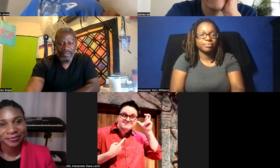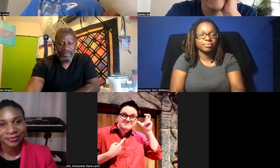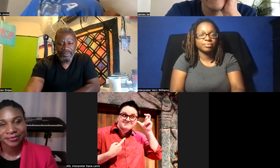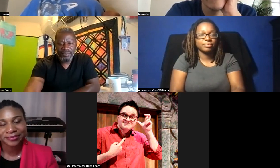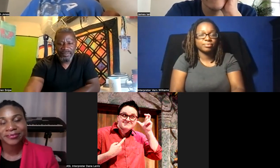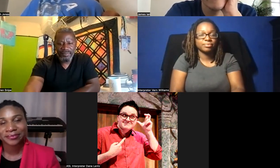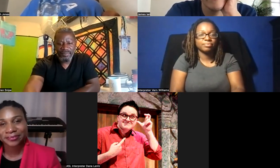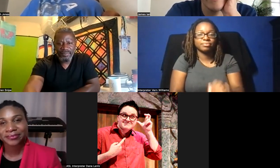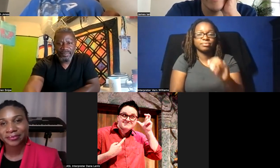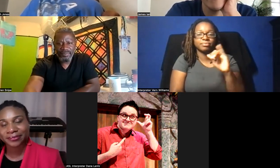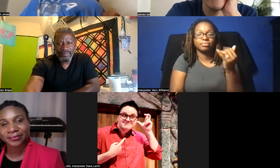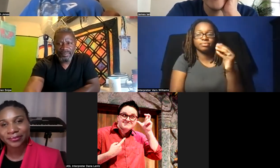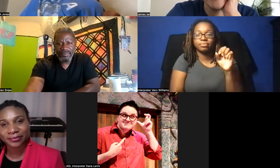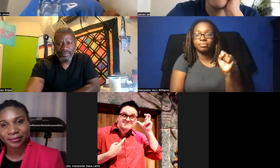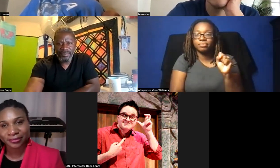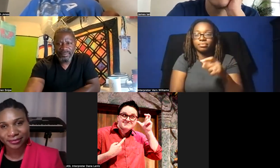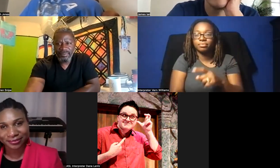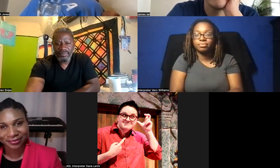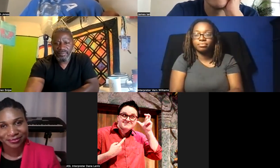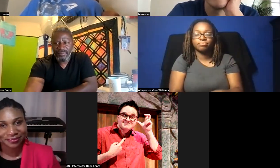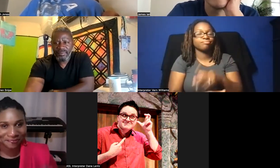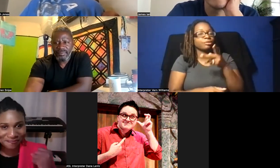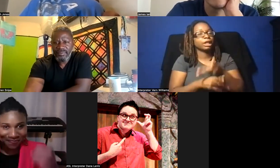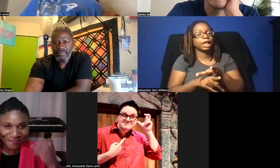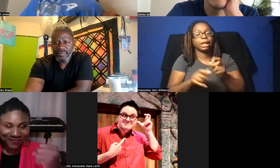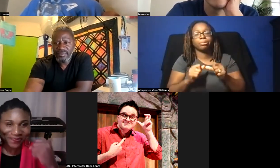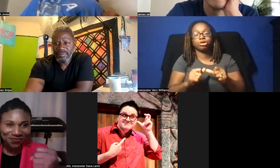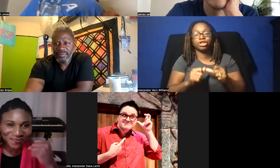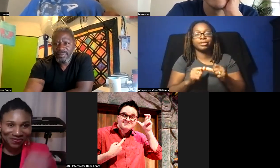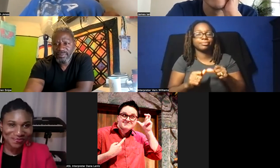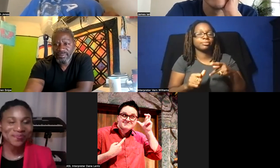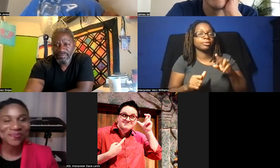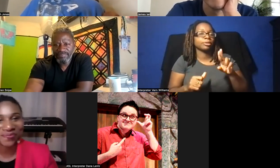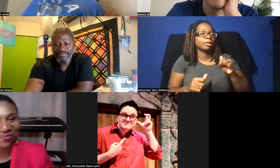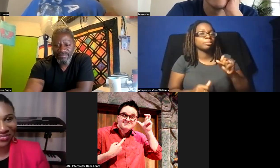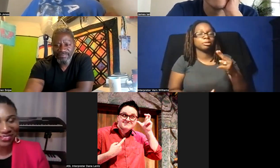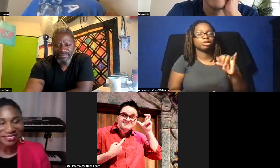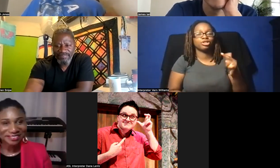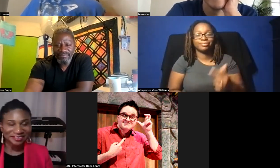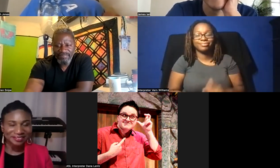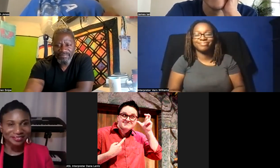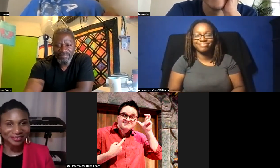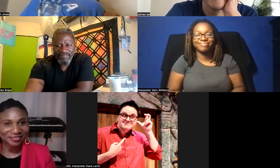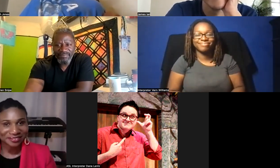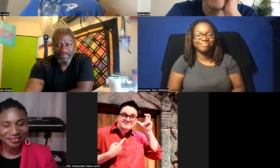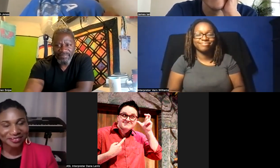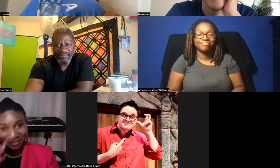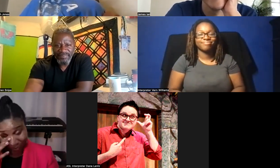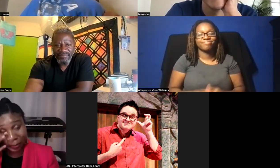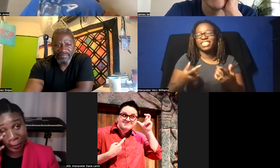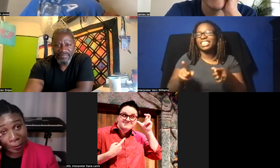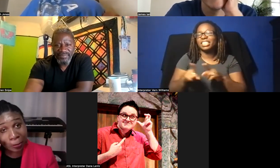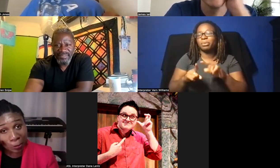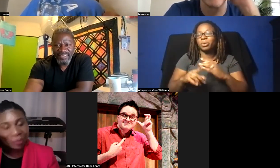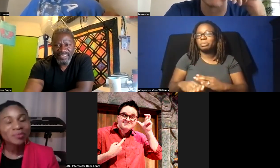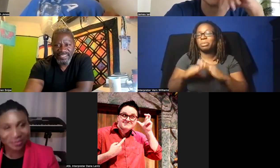James. Keep it pushing. It goes back to breaking those barriers. I